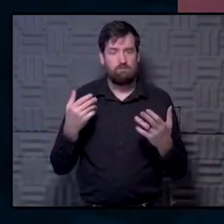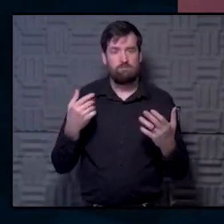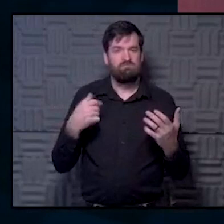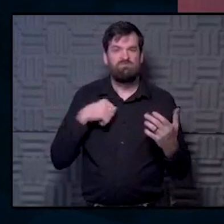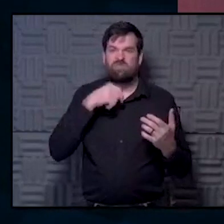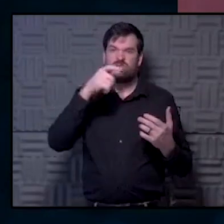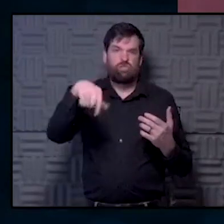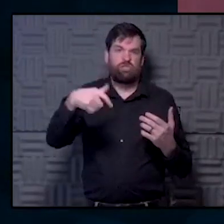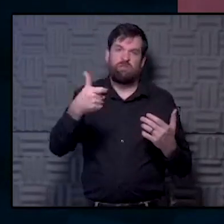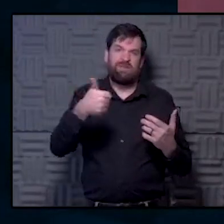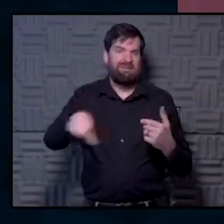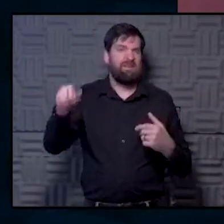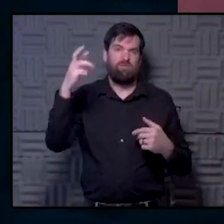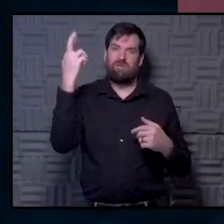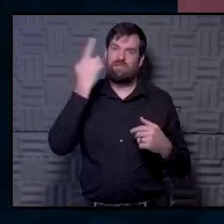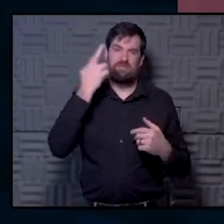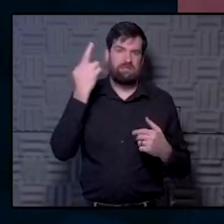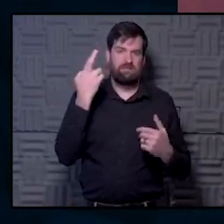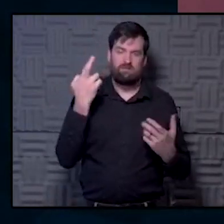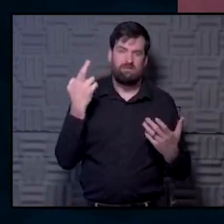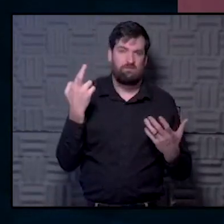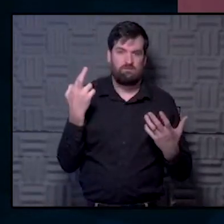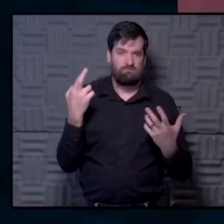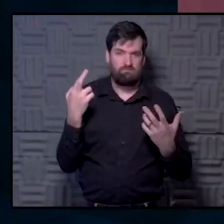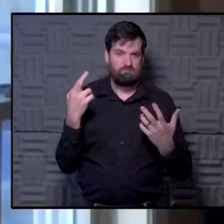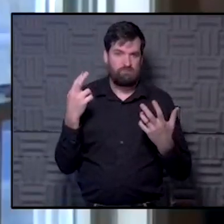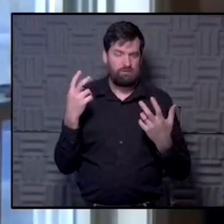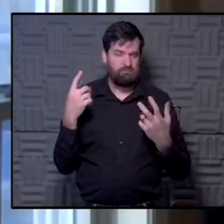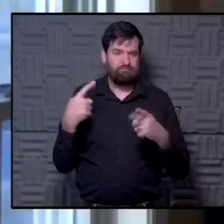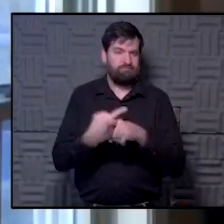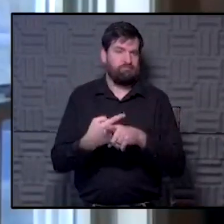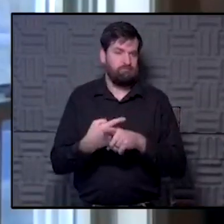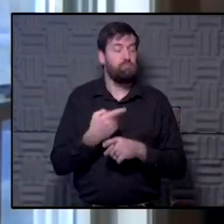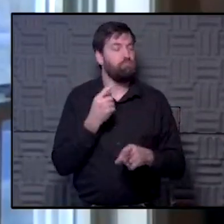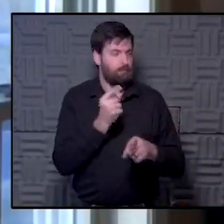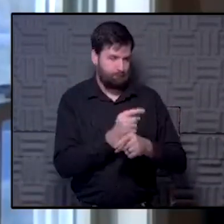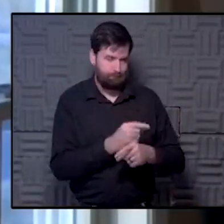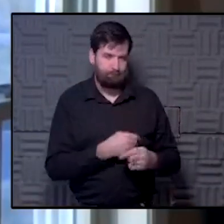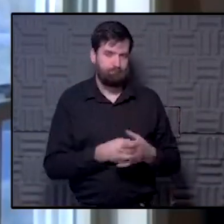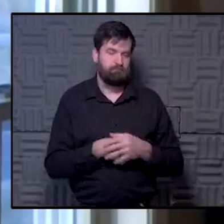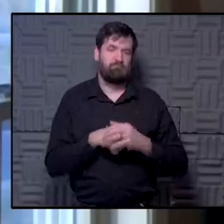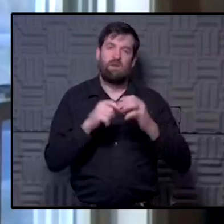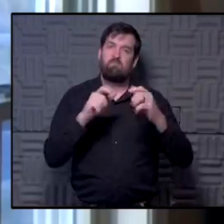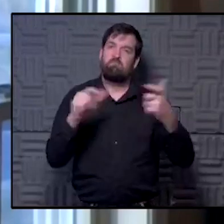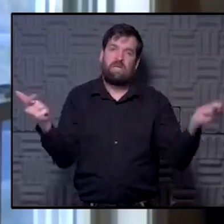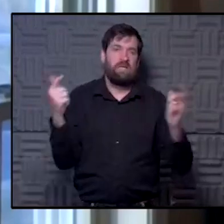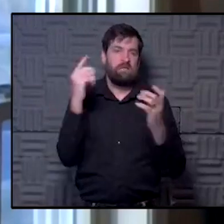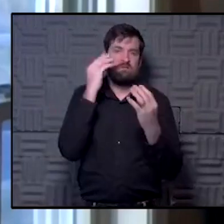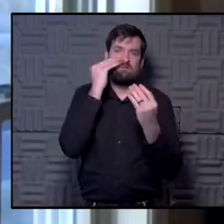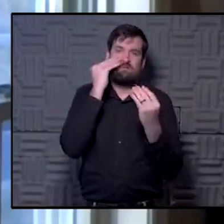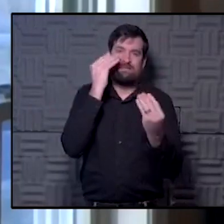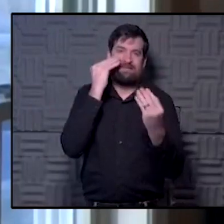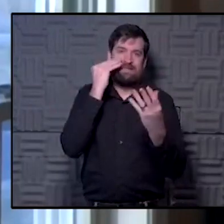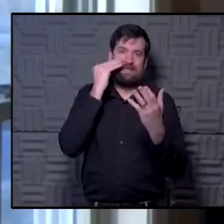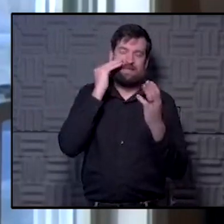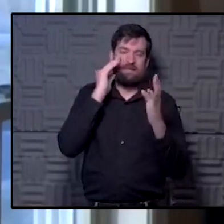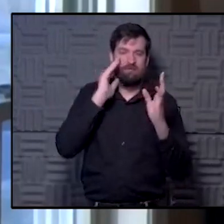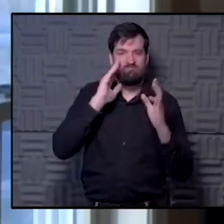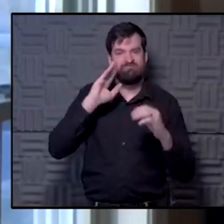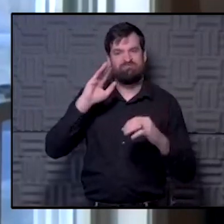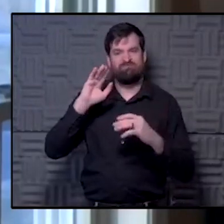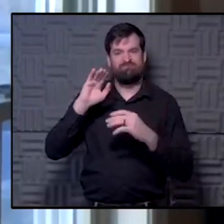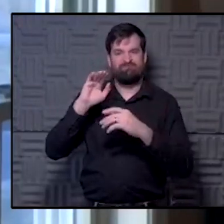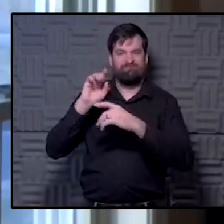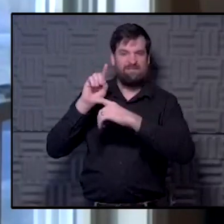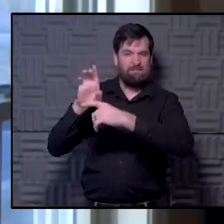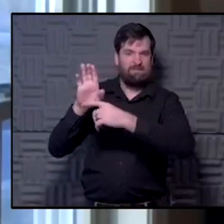shouldn't be any reason from that perspective either, correct? Correct. There is a huge data infrastructure, and all states' data talk to